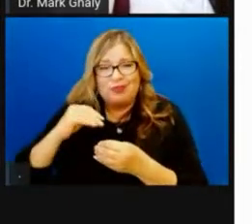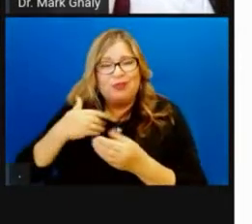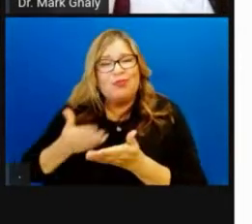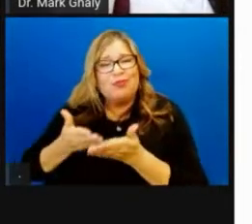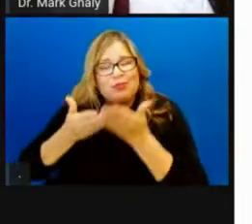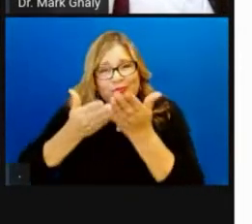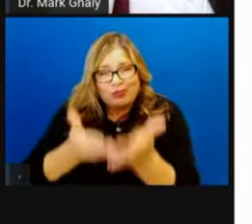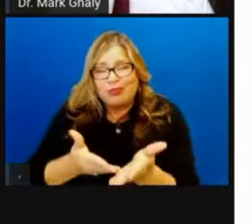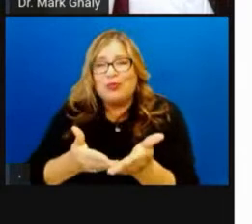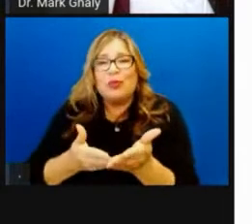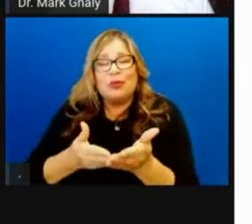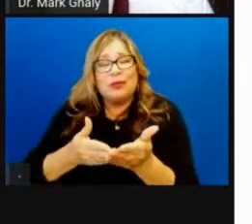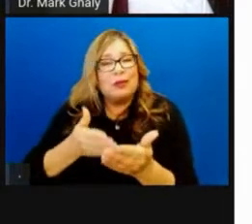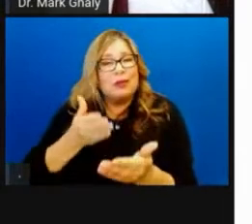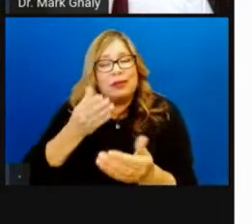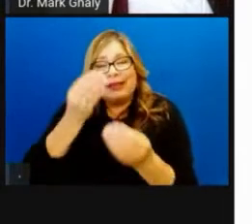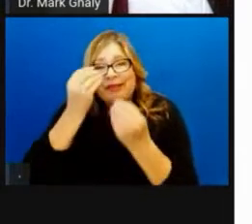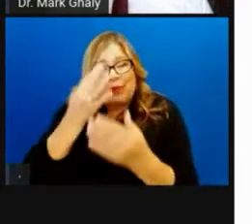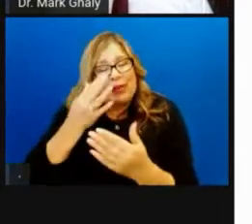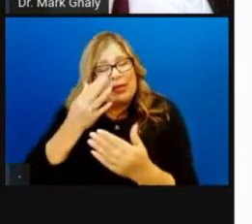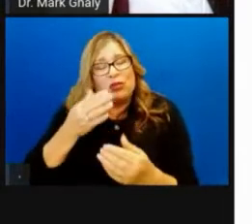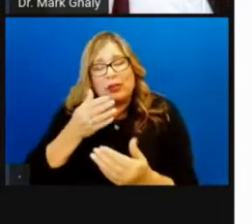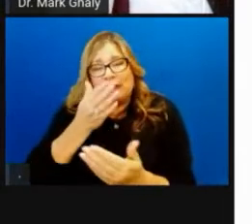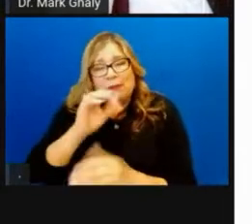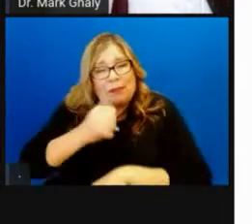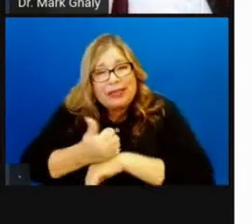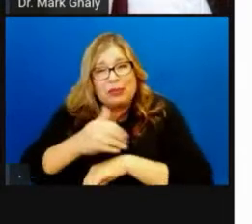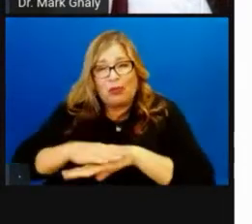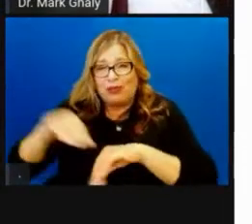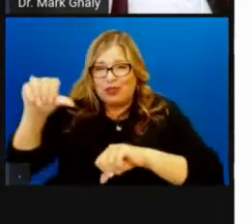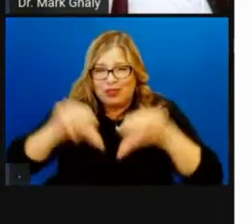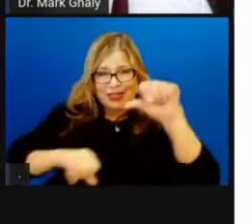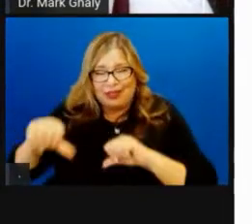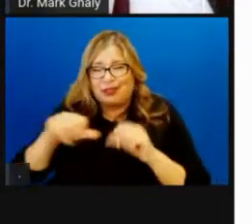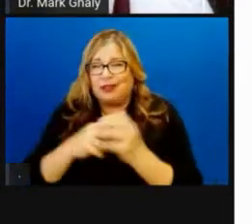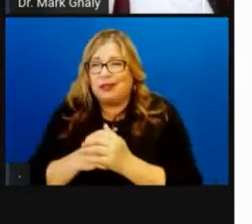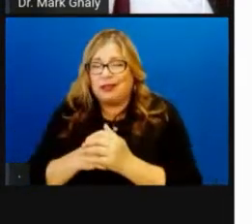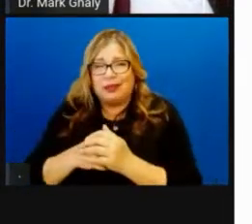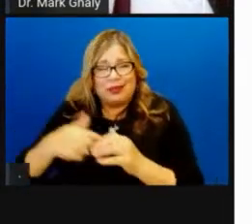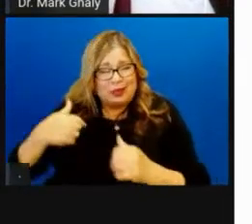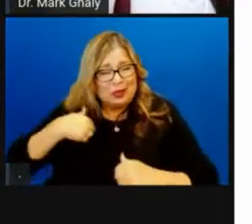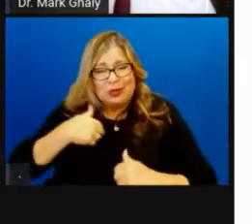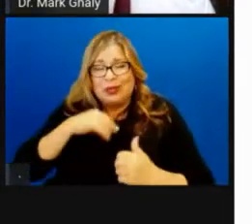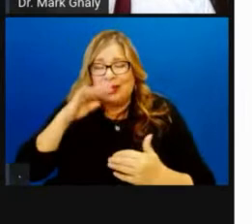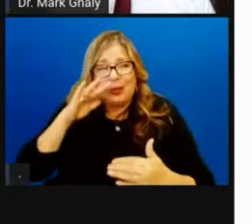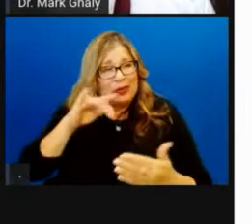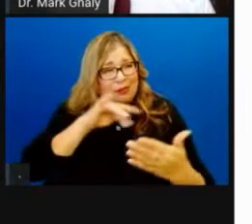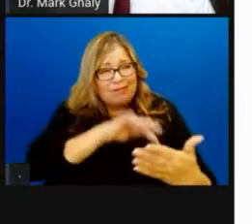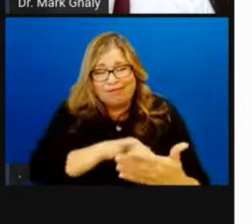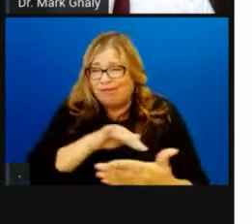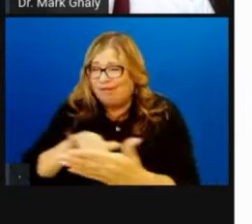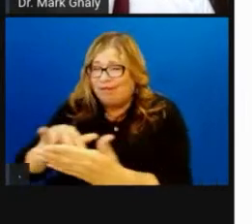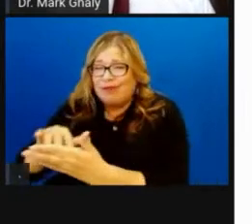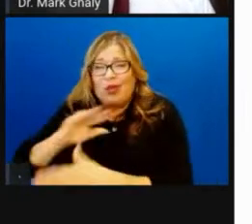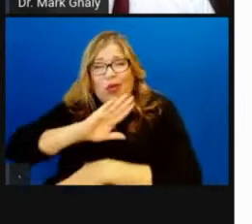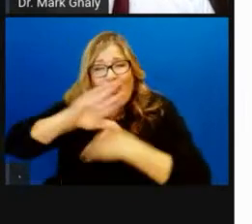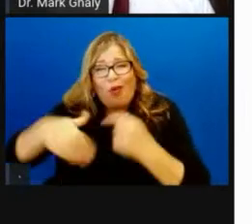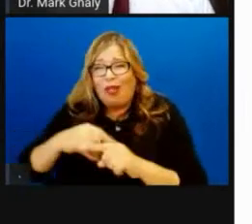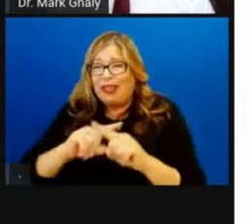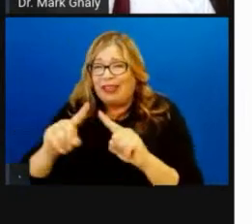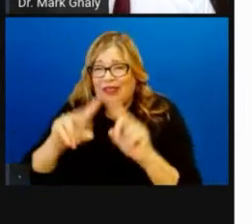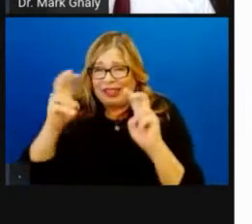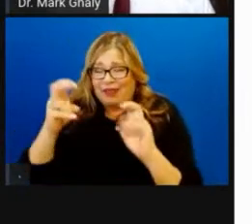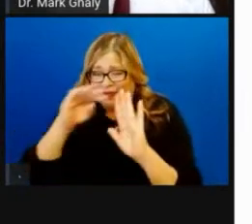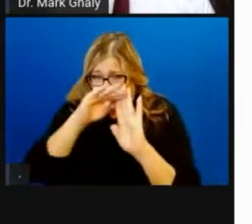that requires us to constantly evaluate all of these factors. And at times, that evaluation is going to be done